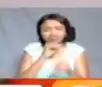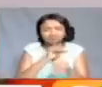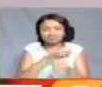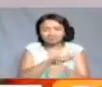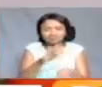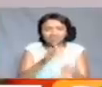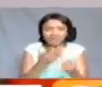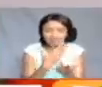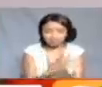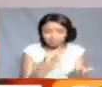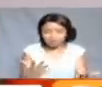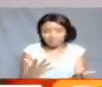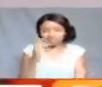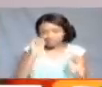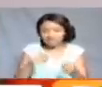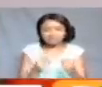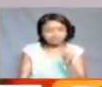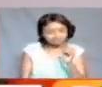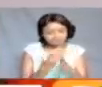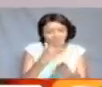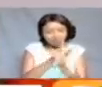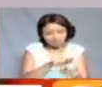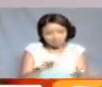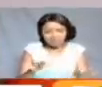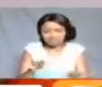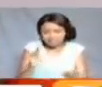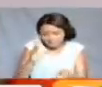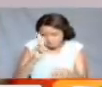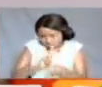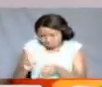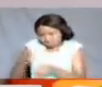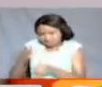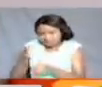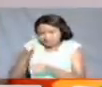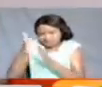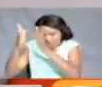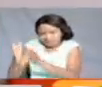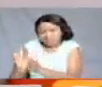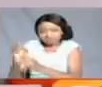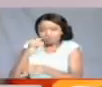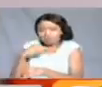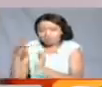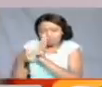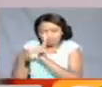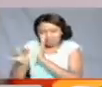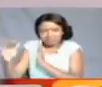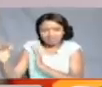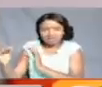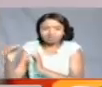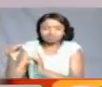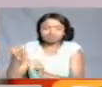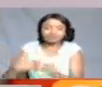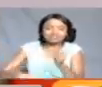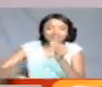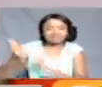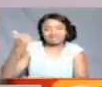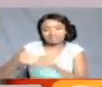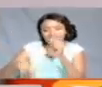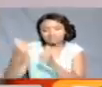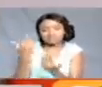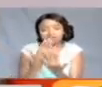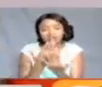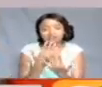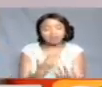you come up with a product and you use your influence to sell the product. So I sort of agree with Chiki and sort of not agree, because the idea